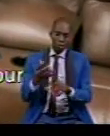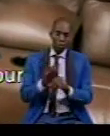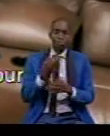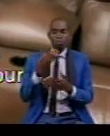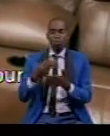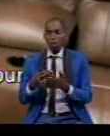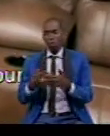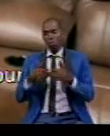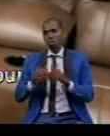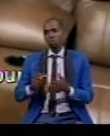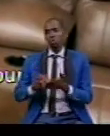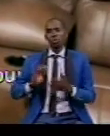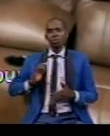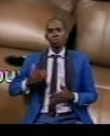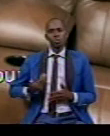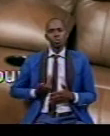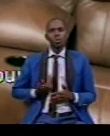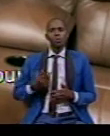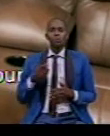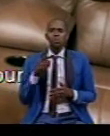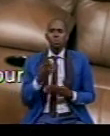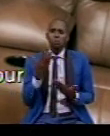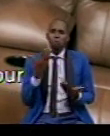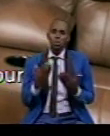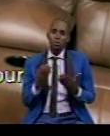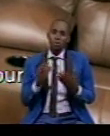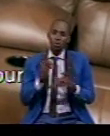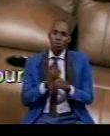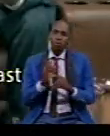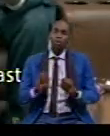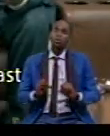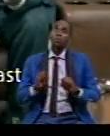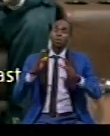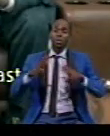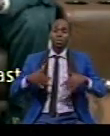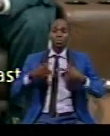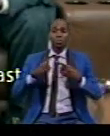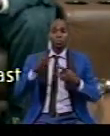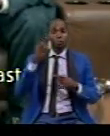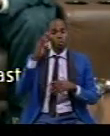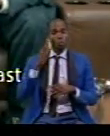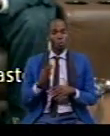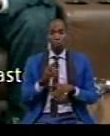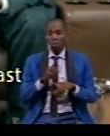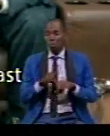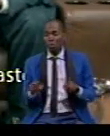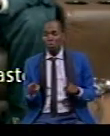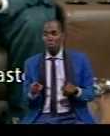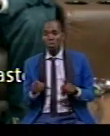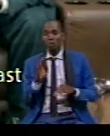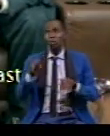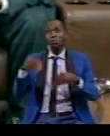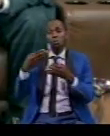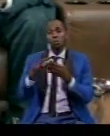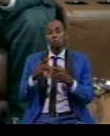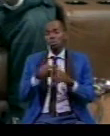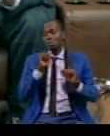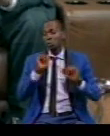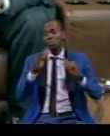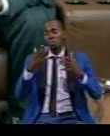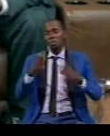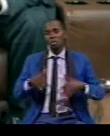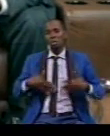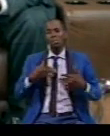self-management and get everything you need in life, making yourself the Lord of your own life,